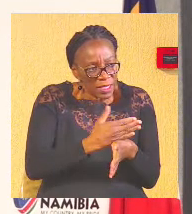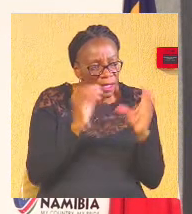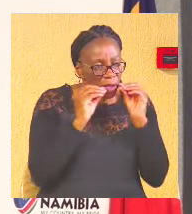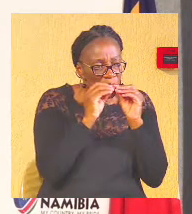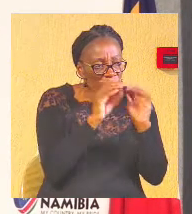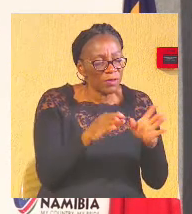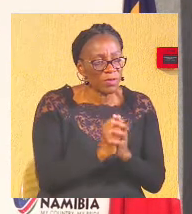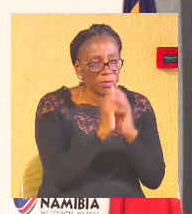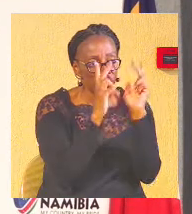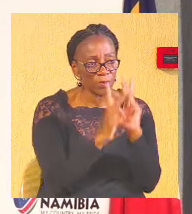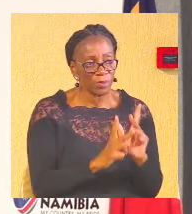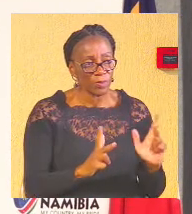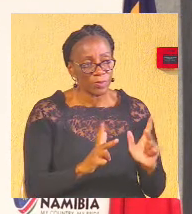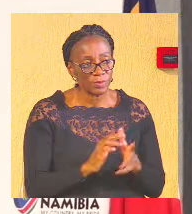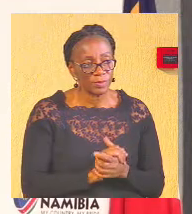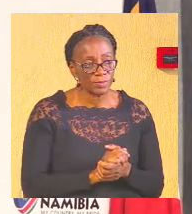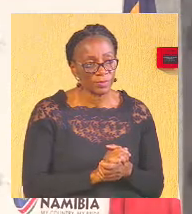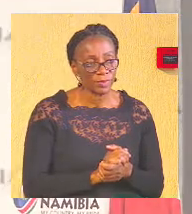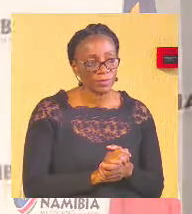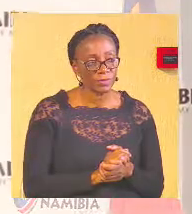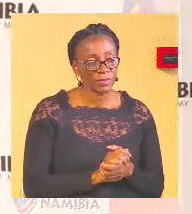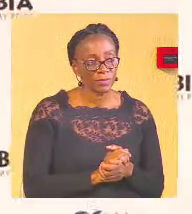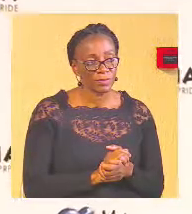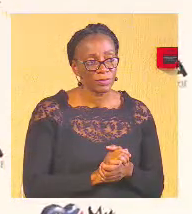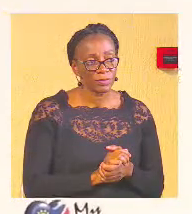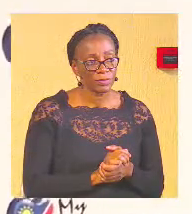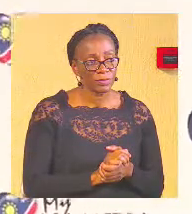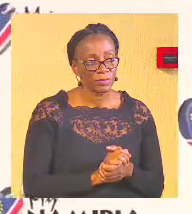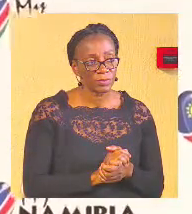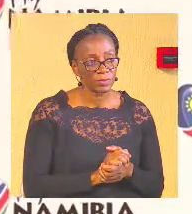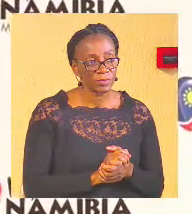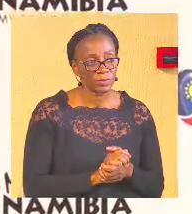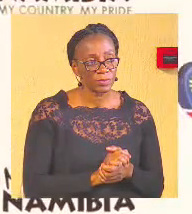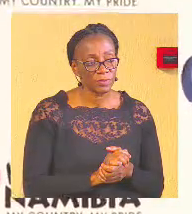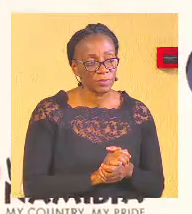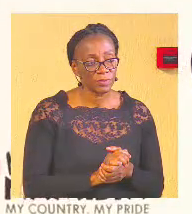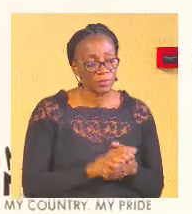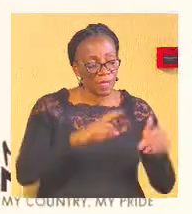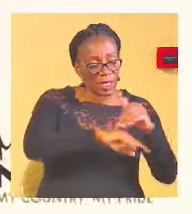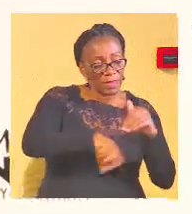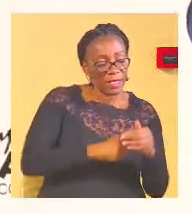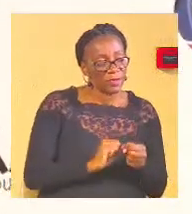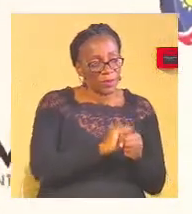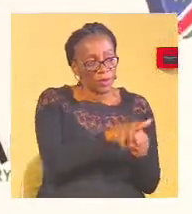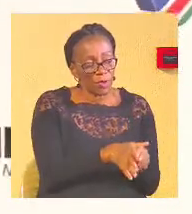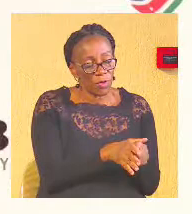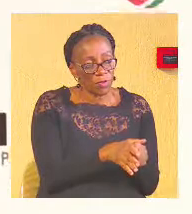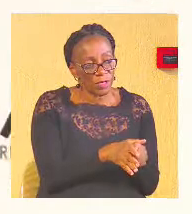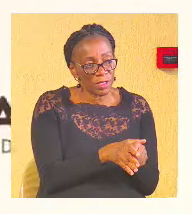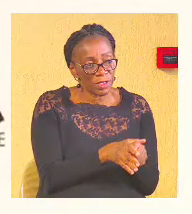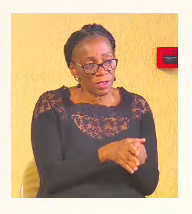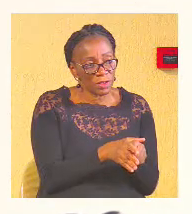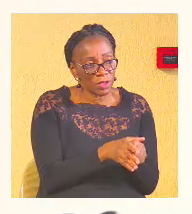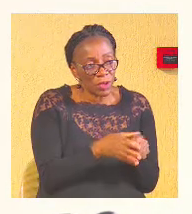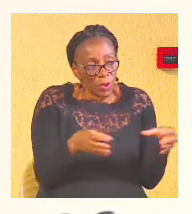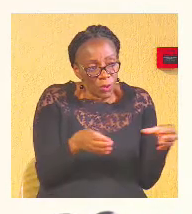Well, in the National COVID Response and Management Team, you have a theme group for